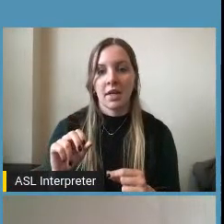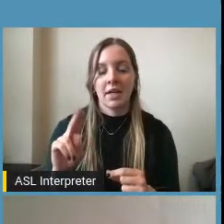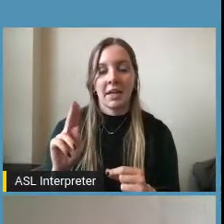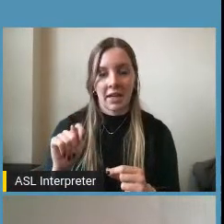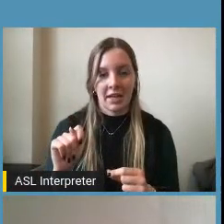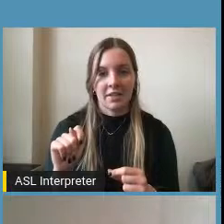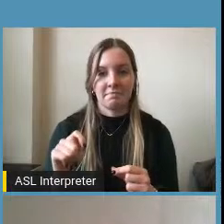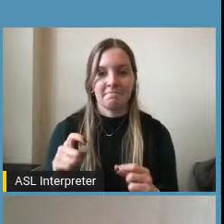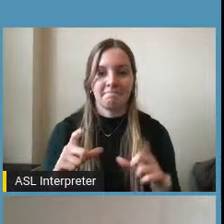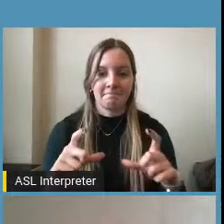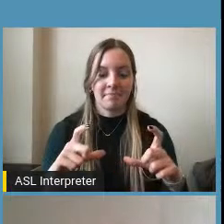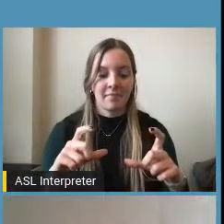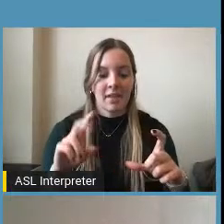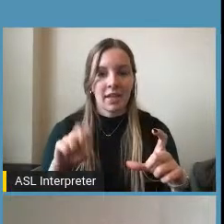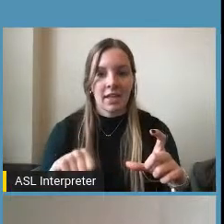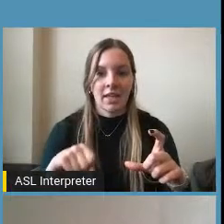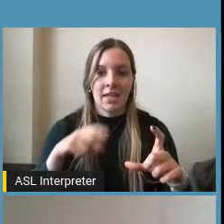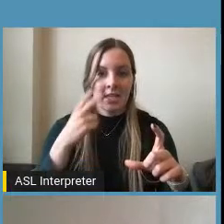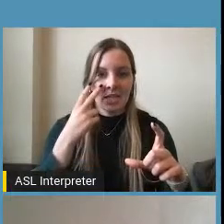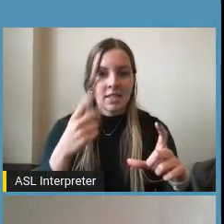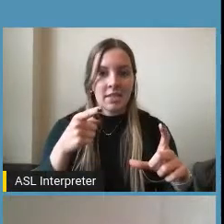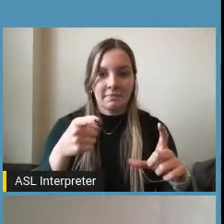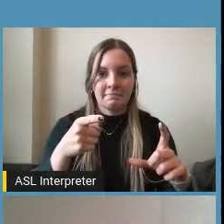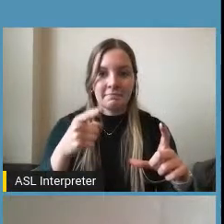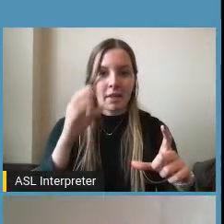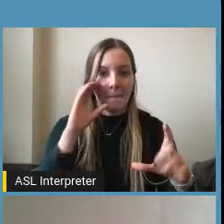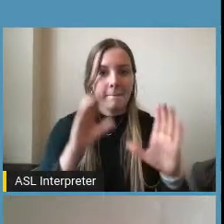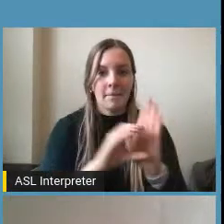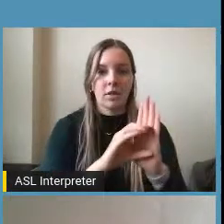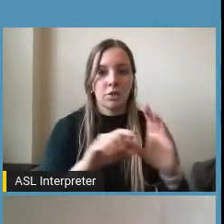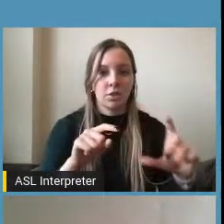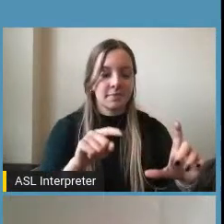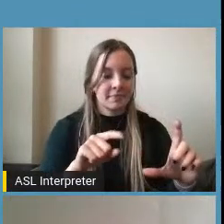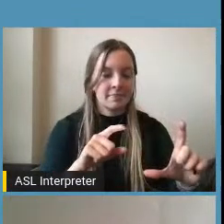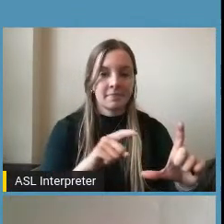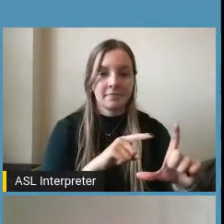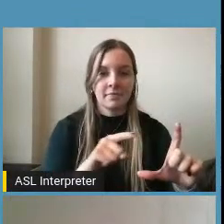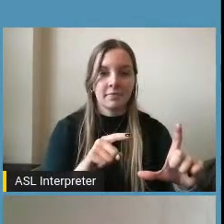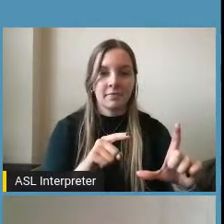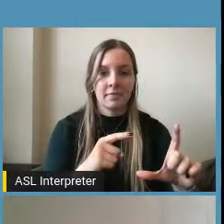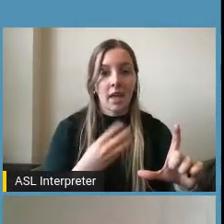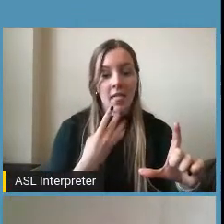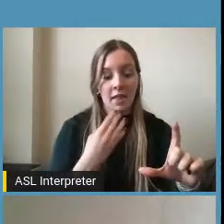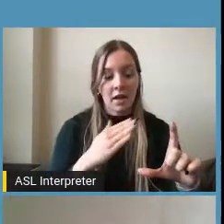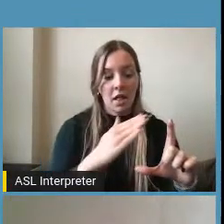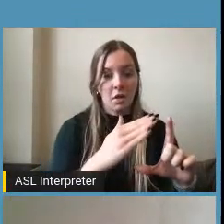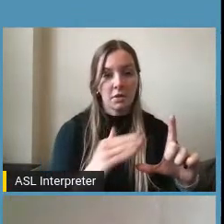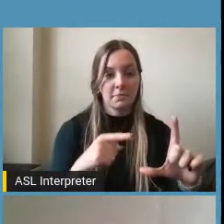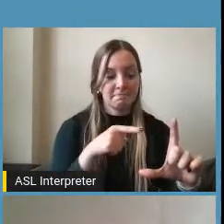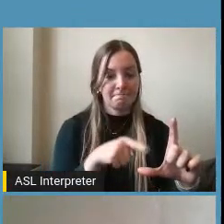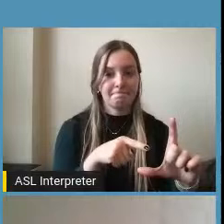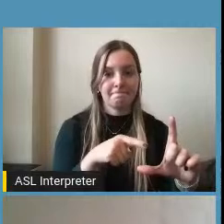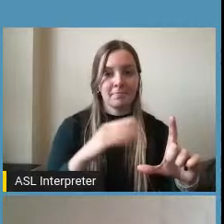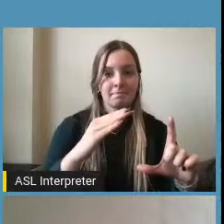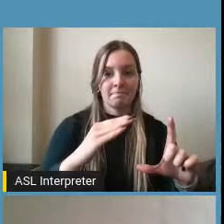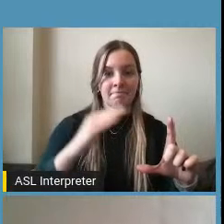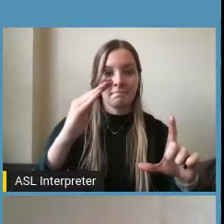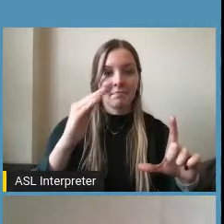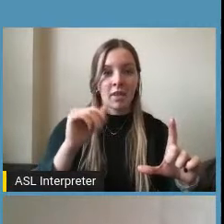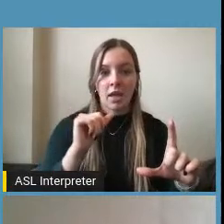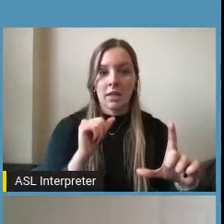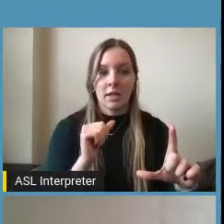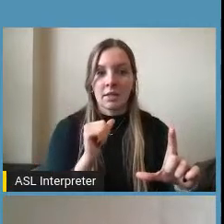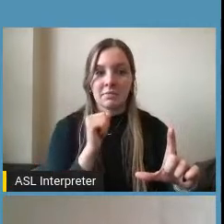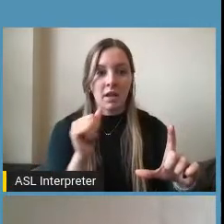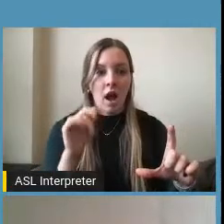came out of the RTI, I've got the color at the bottom, and then here is, again, with no